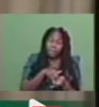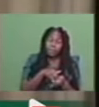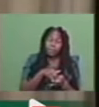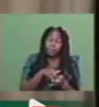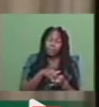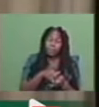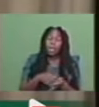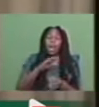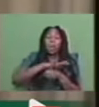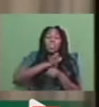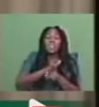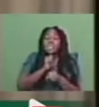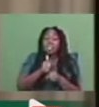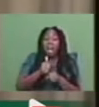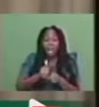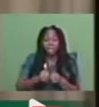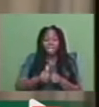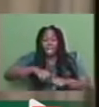economy of Trinidad and Tobago.